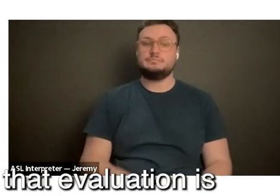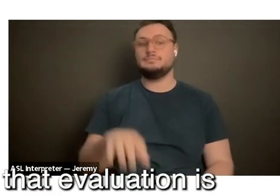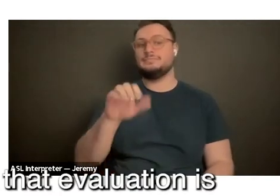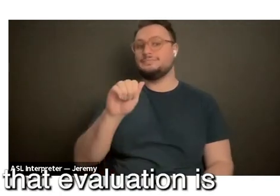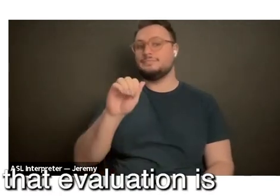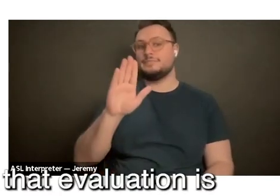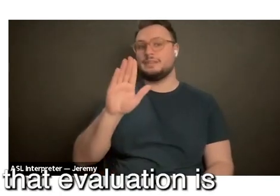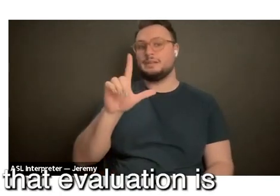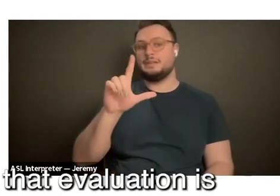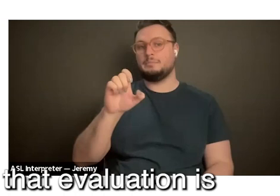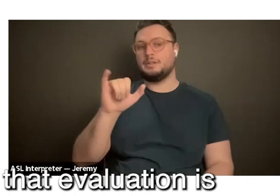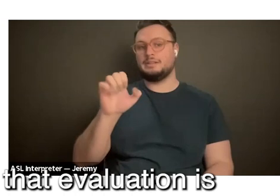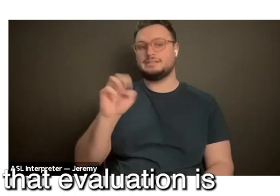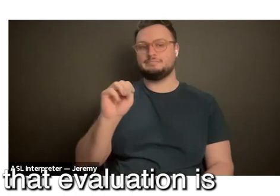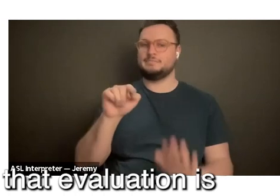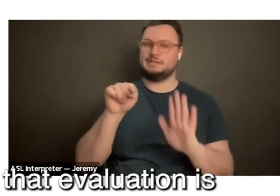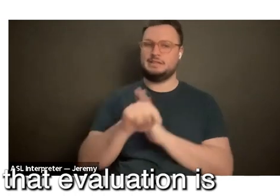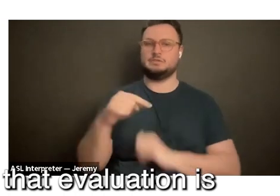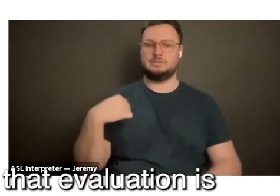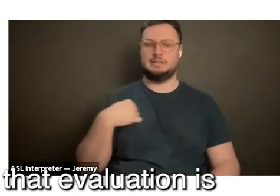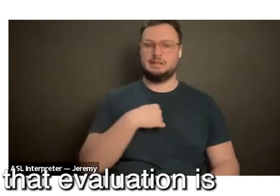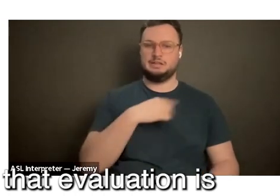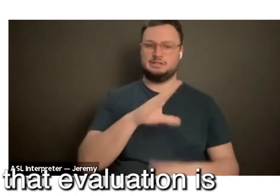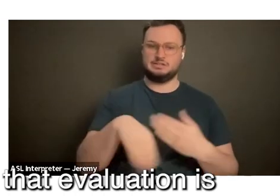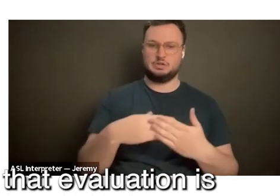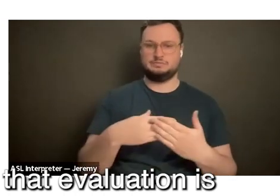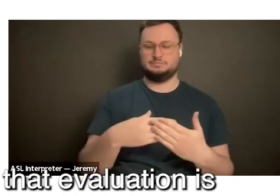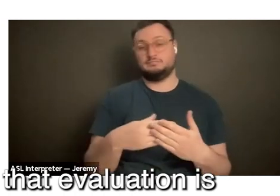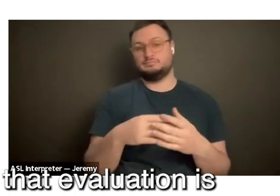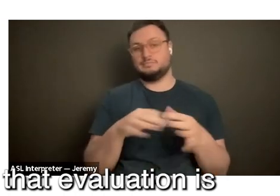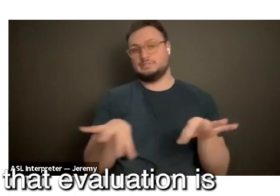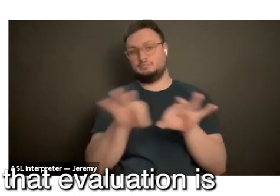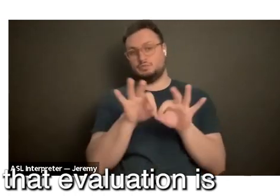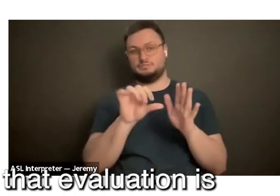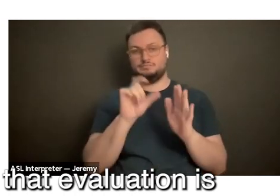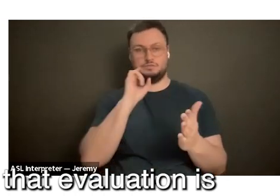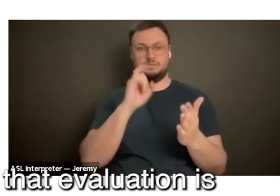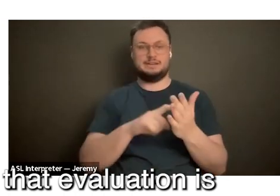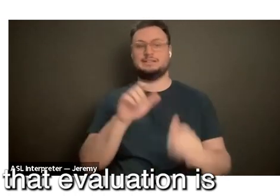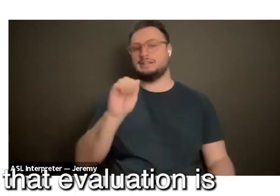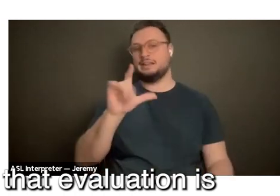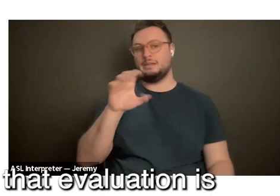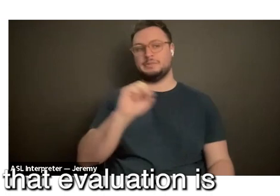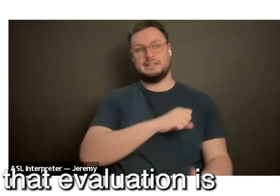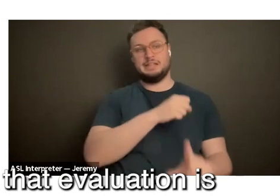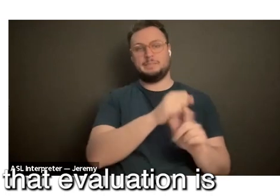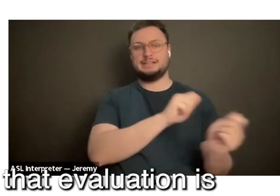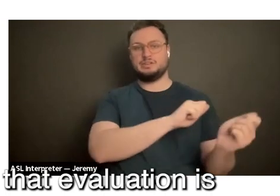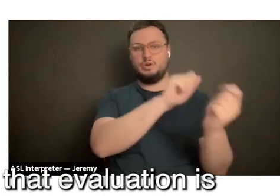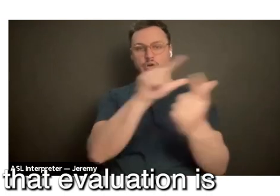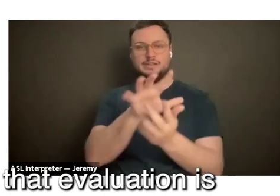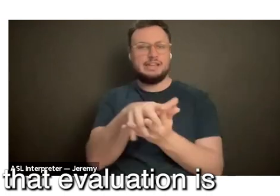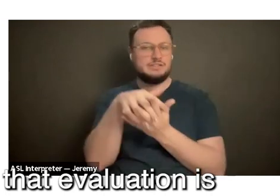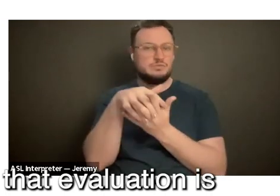all of us. I think it's important to recognize that the ableism is something that is intertwined